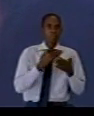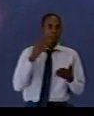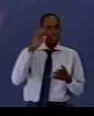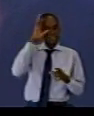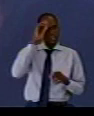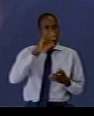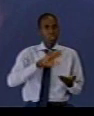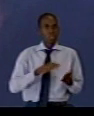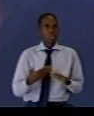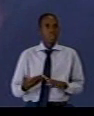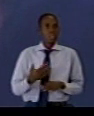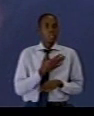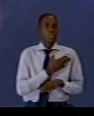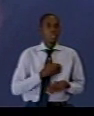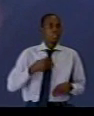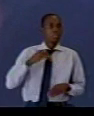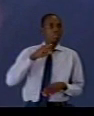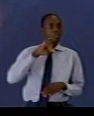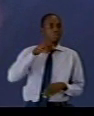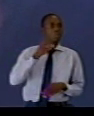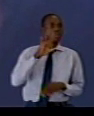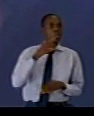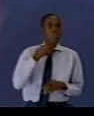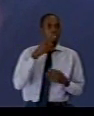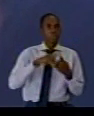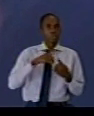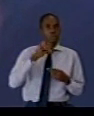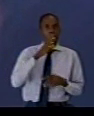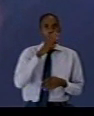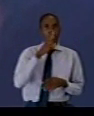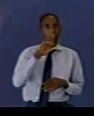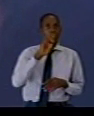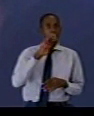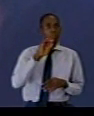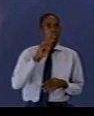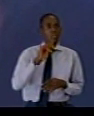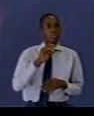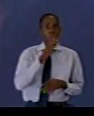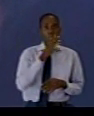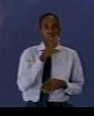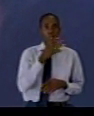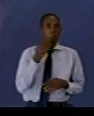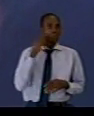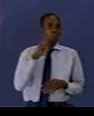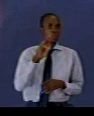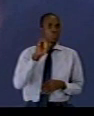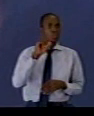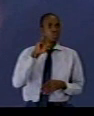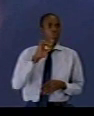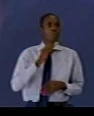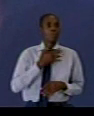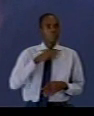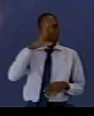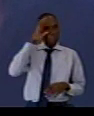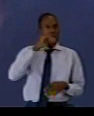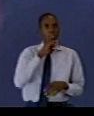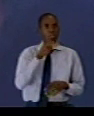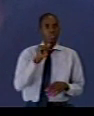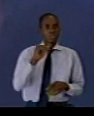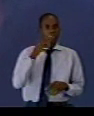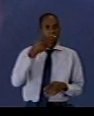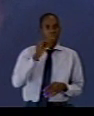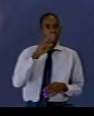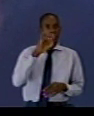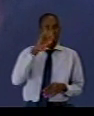mother, Behold, Esau my brother is a hairy man, and I am a smooth man. My father peradventure